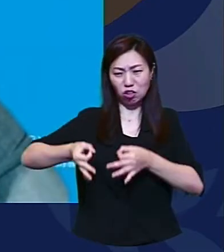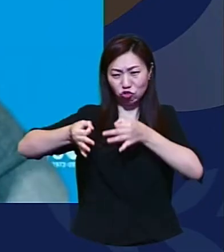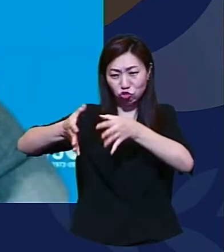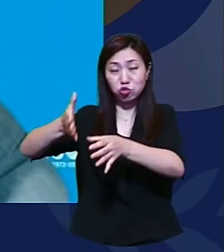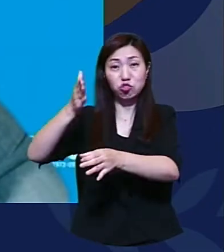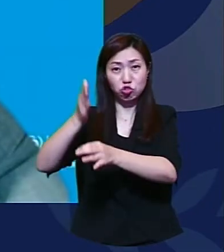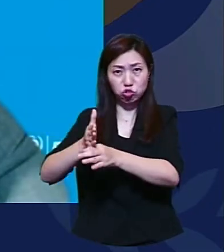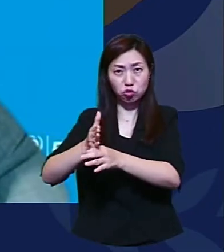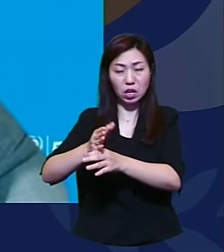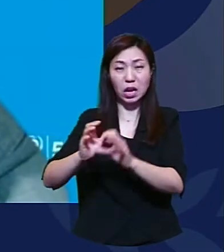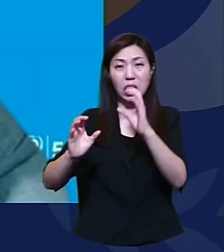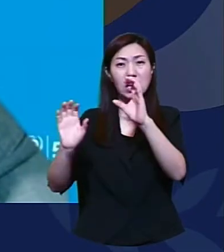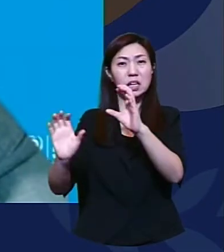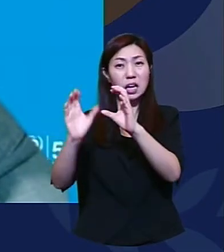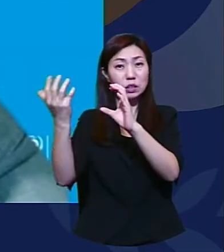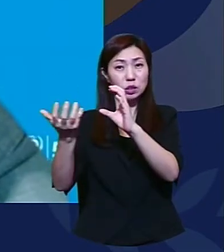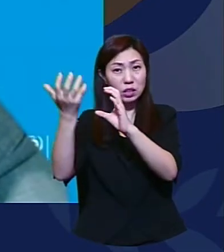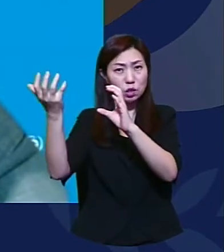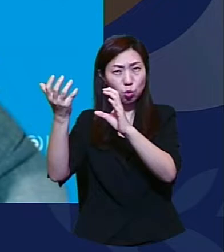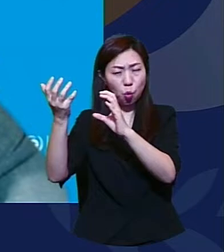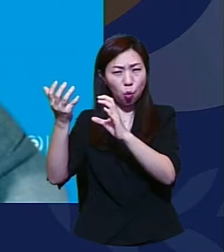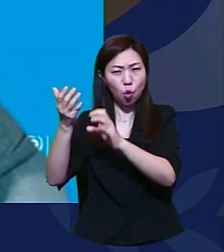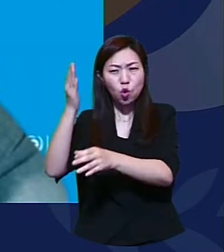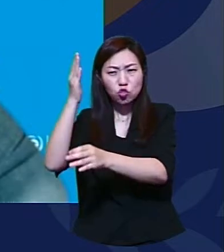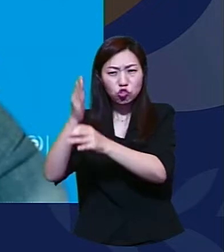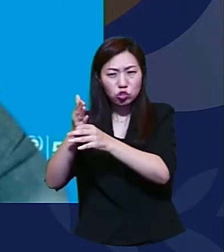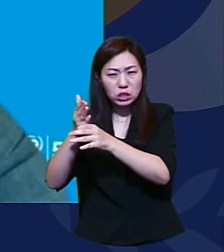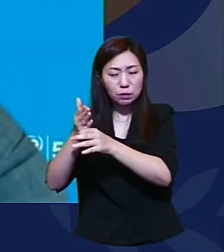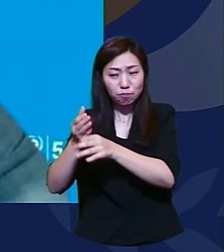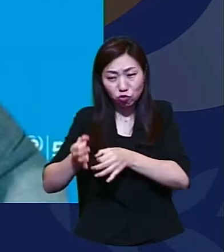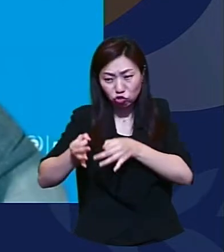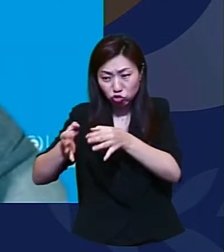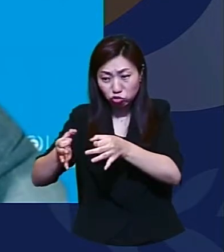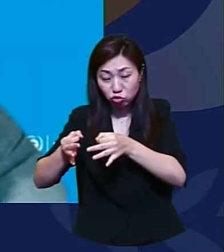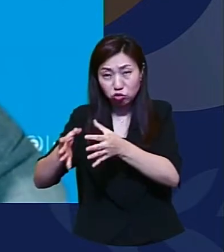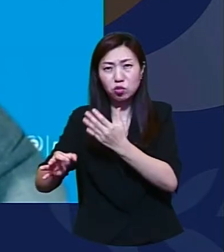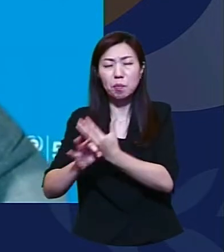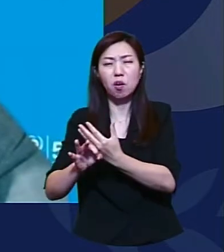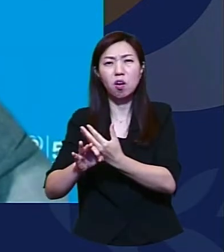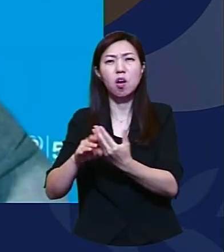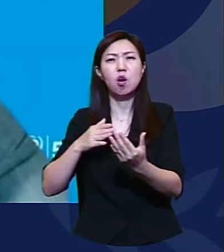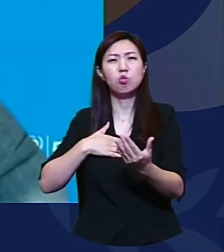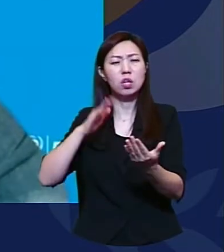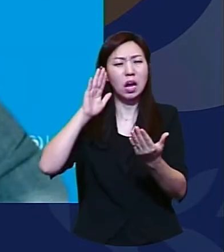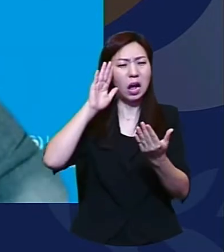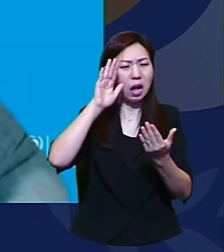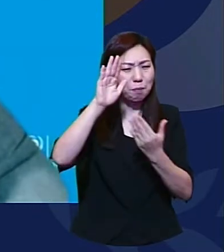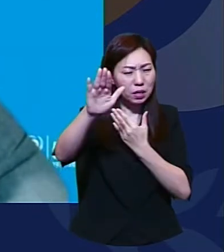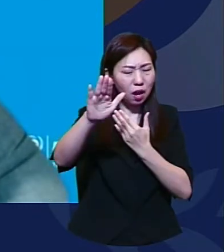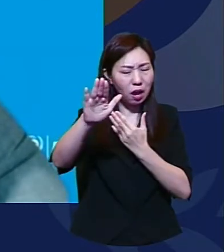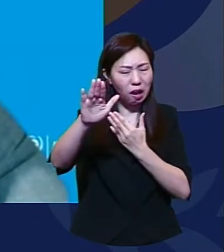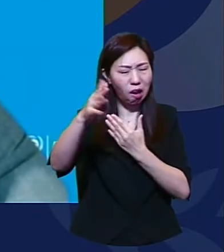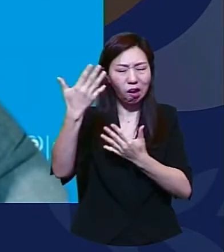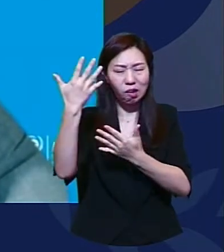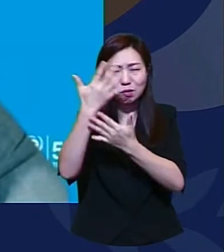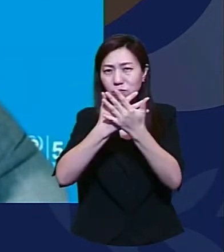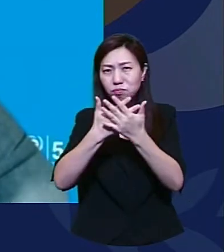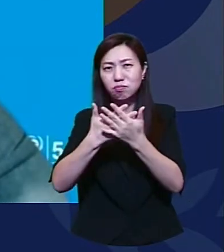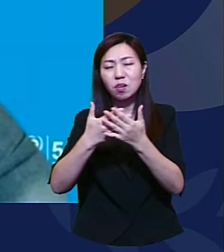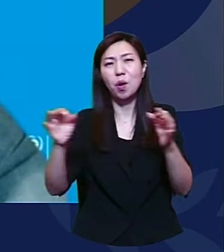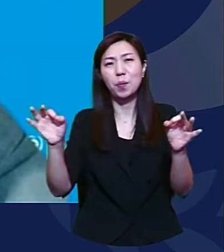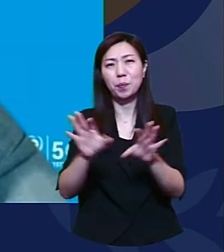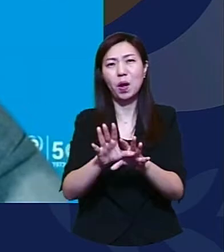us further down the wrong path. This same infrastructure and the consumption patterns that